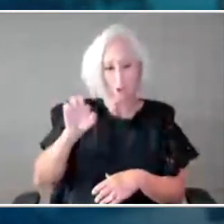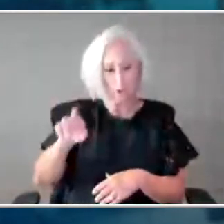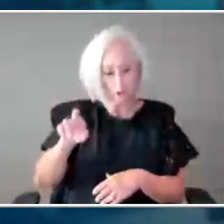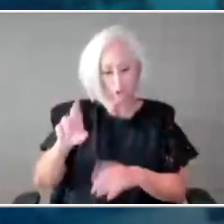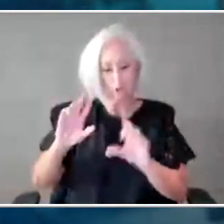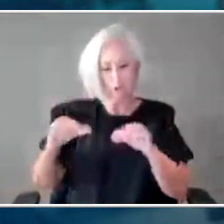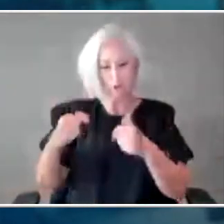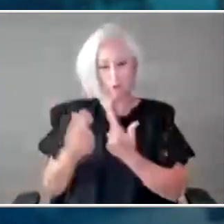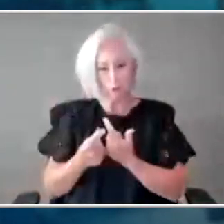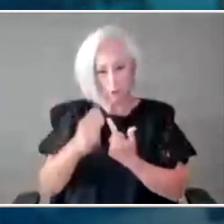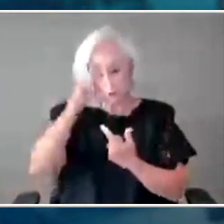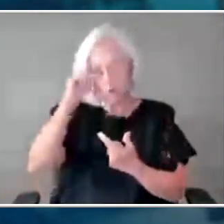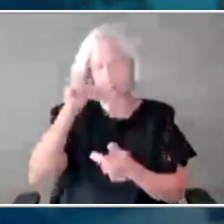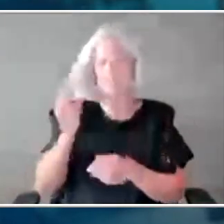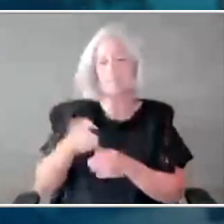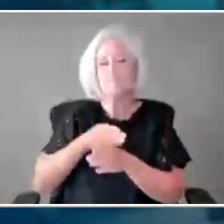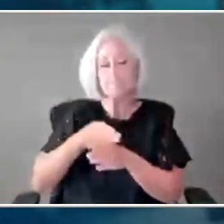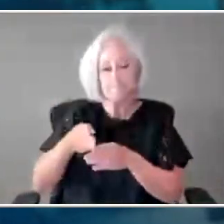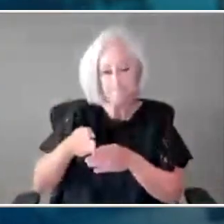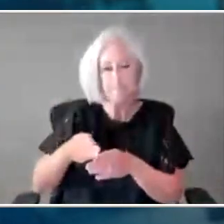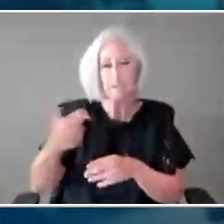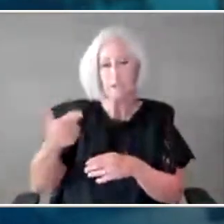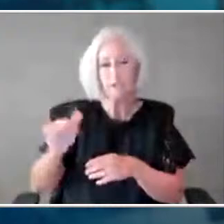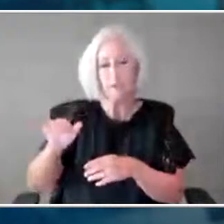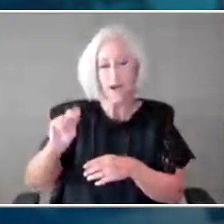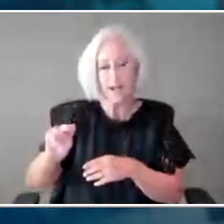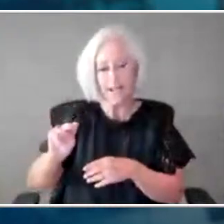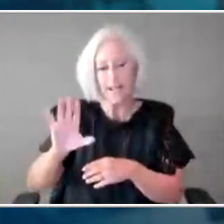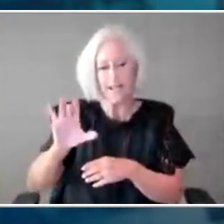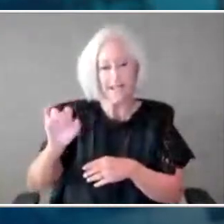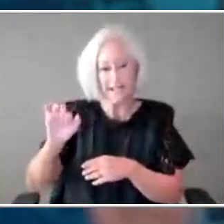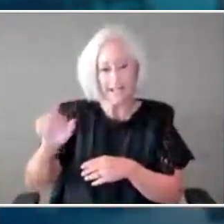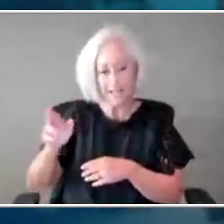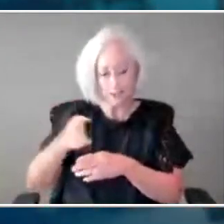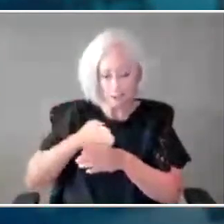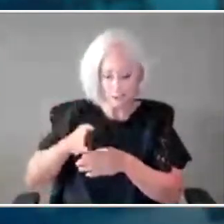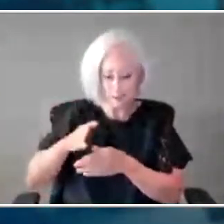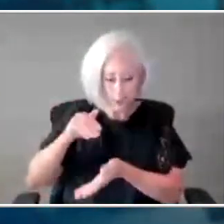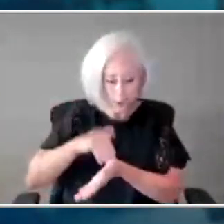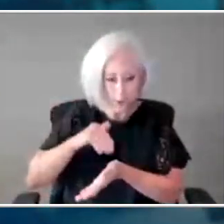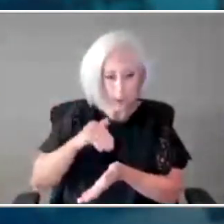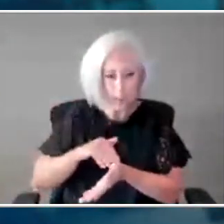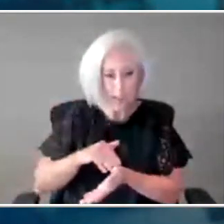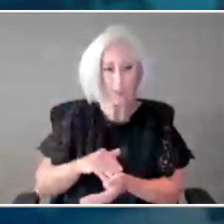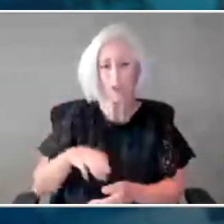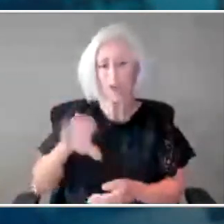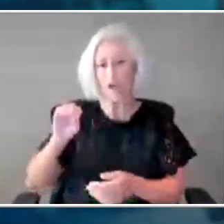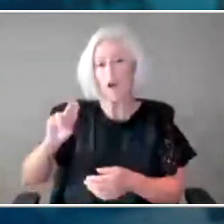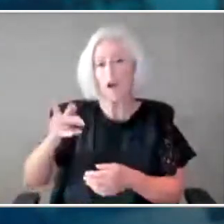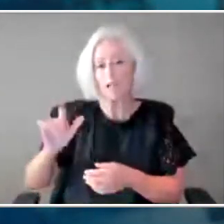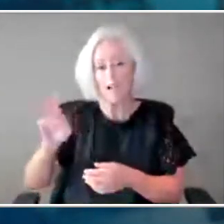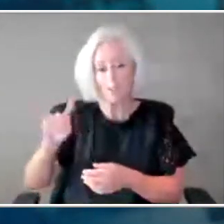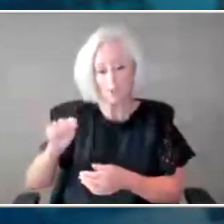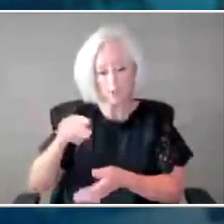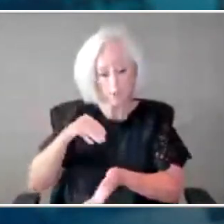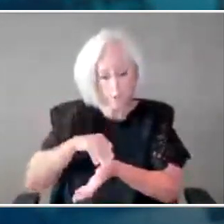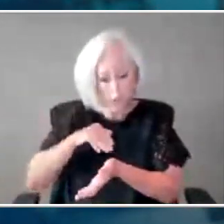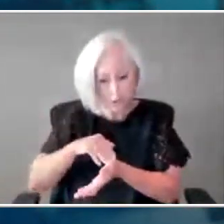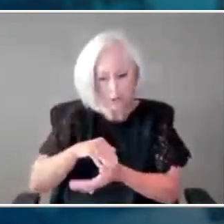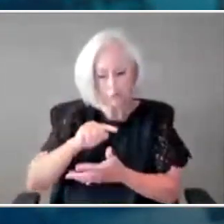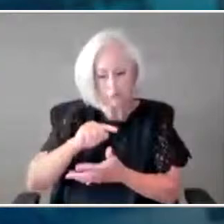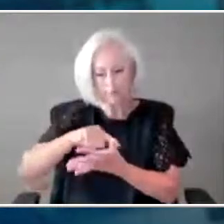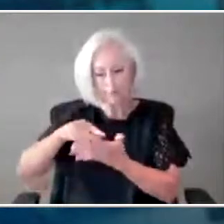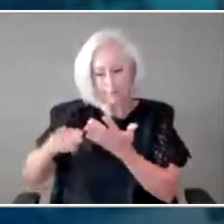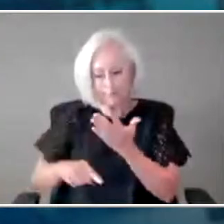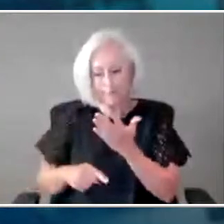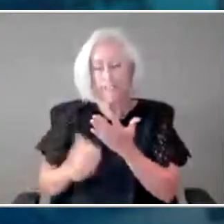also specializes in GYN cancers, as well as our radiation oncologists, which don't play a role as much in ovarian cancer, but still, are great people to have